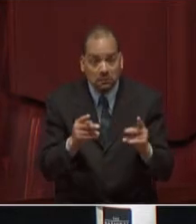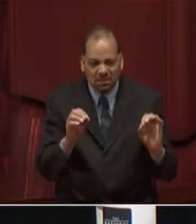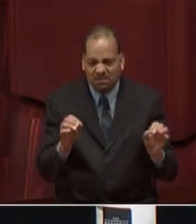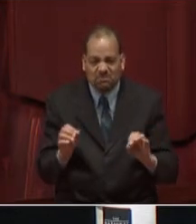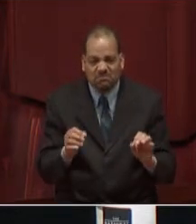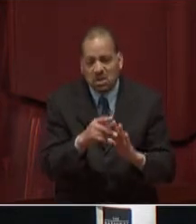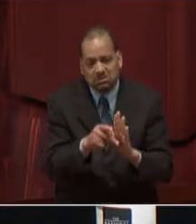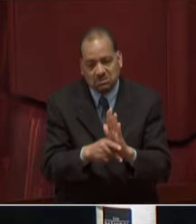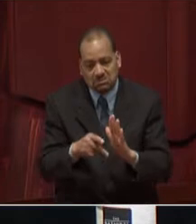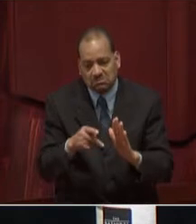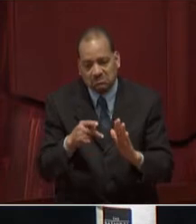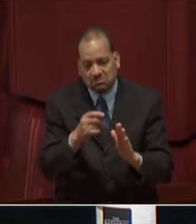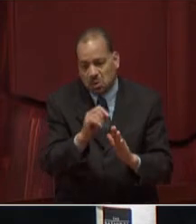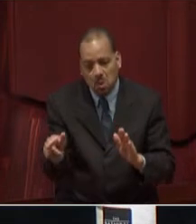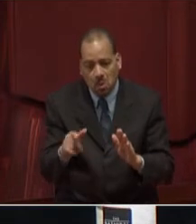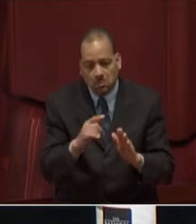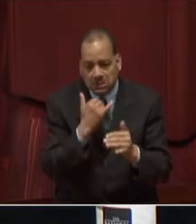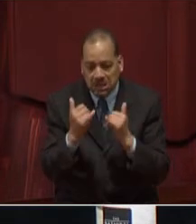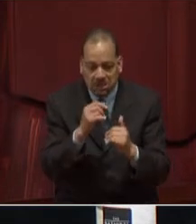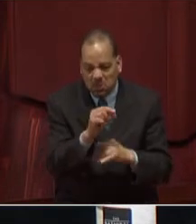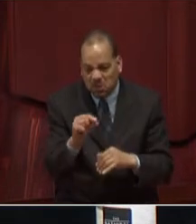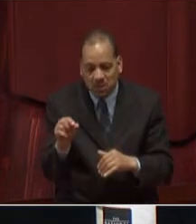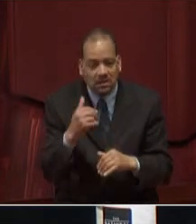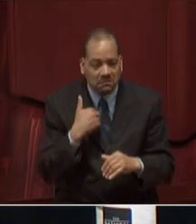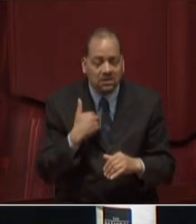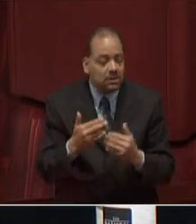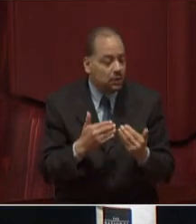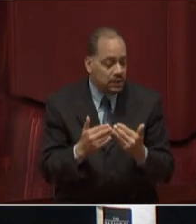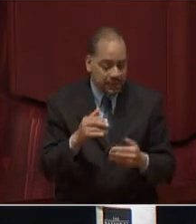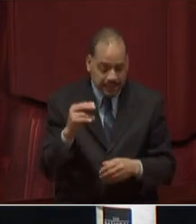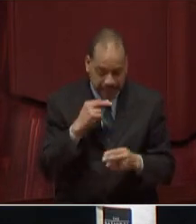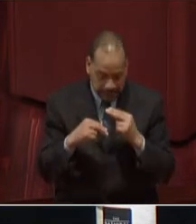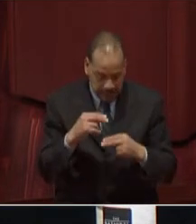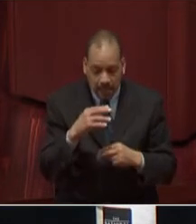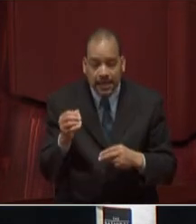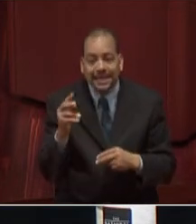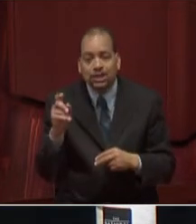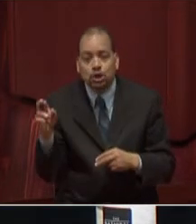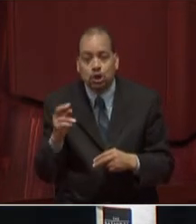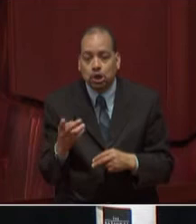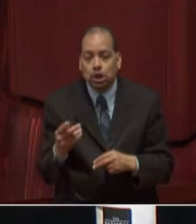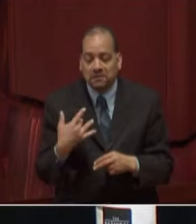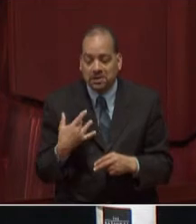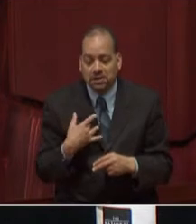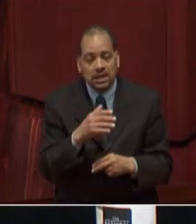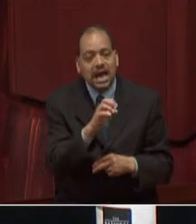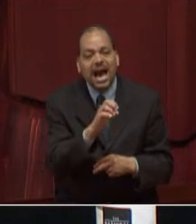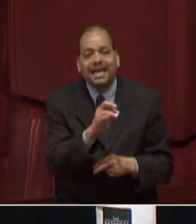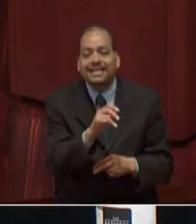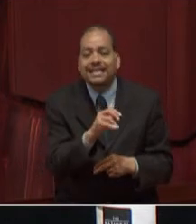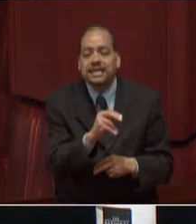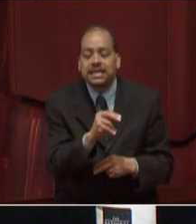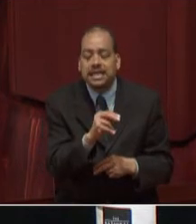all. But Nixon and Kissinger felt that the Eisenhower system was good in a sense. It was somewhat formal, and you